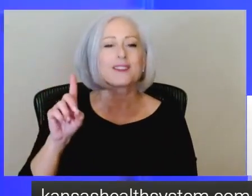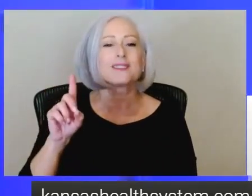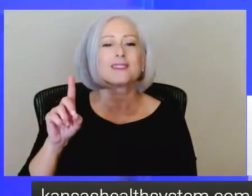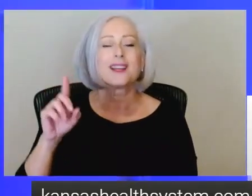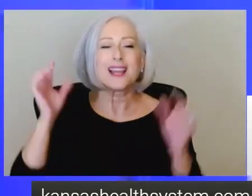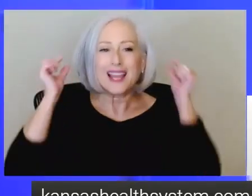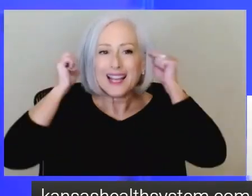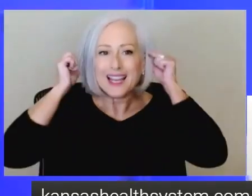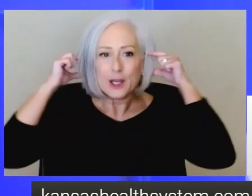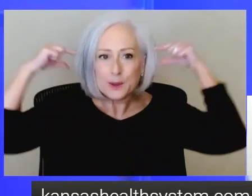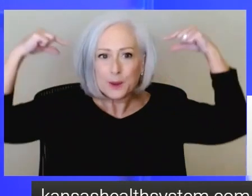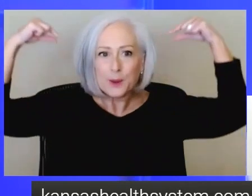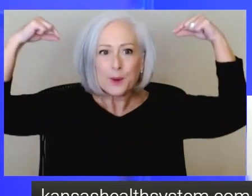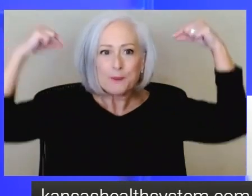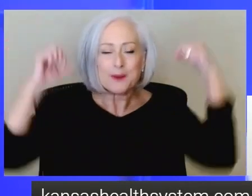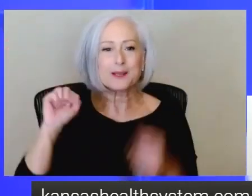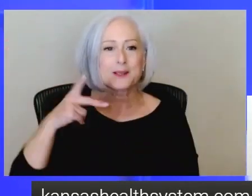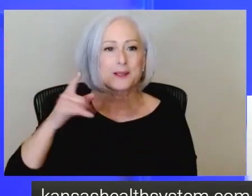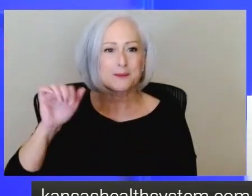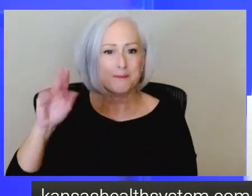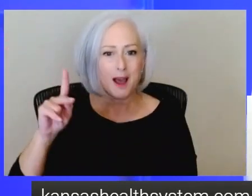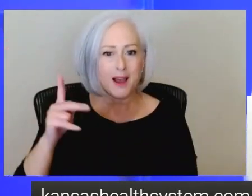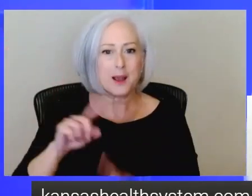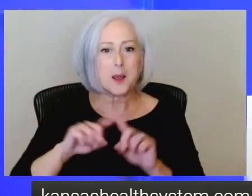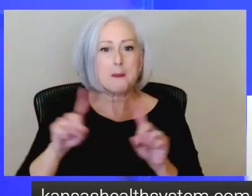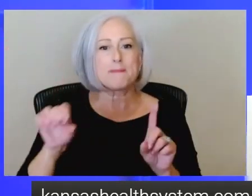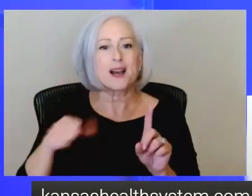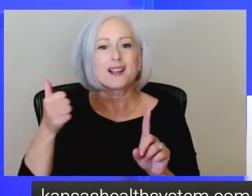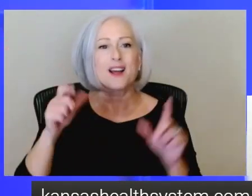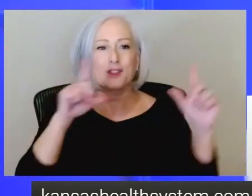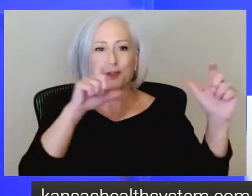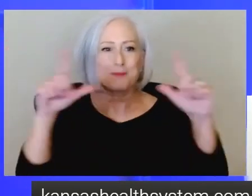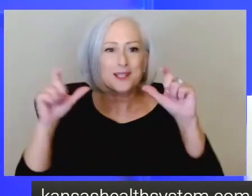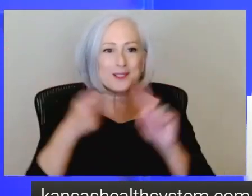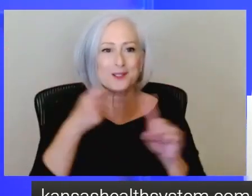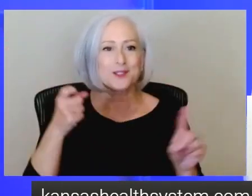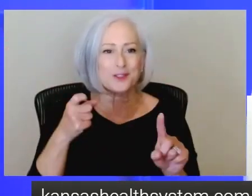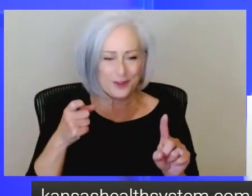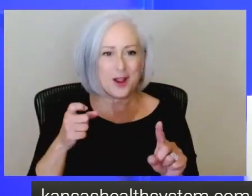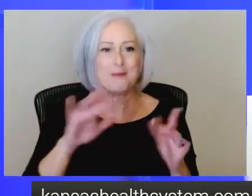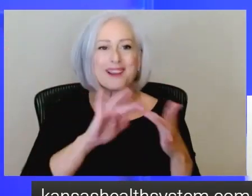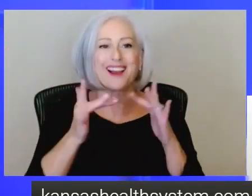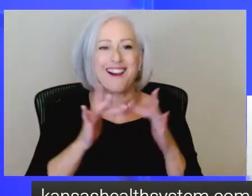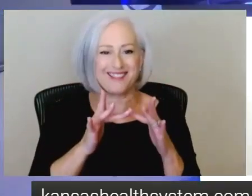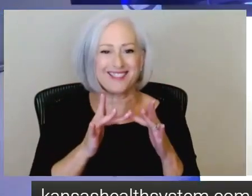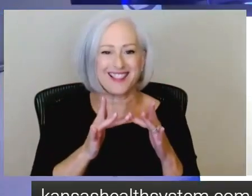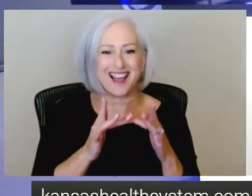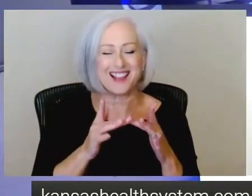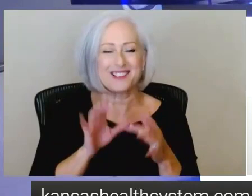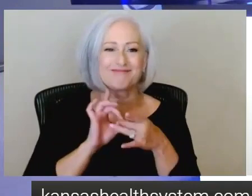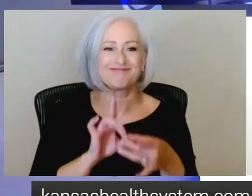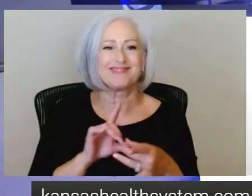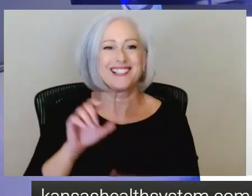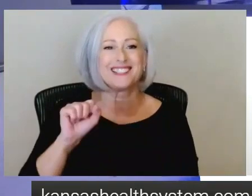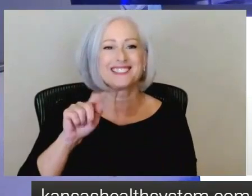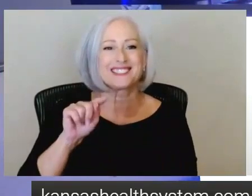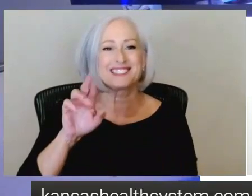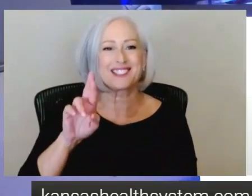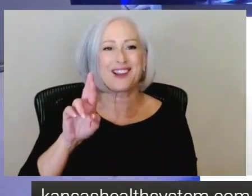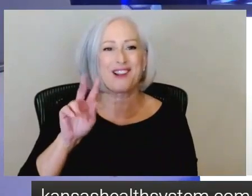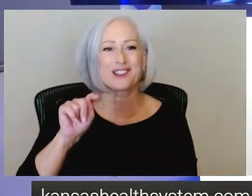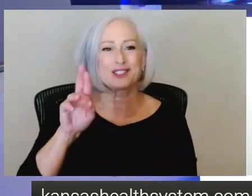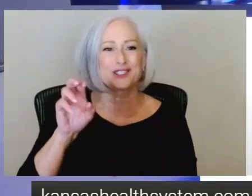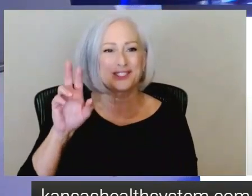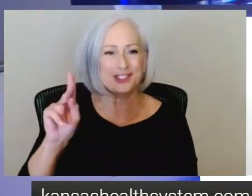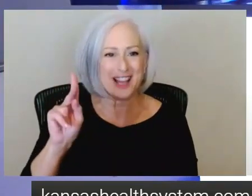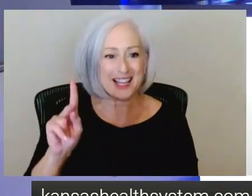other images that have been taken of me from the internet off of Star Trek memes. Yeah, there have. So we've been having fun with you on this. Well, it's all good. I'm going to